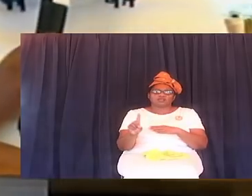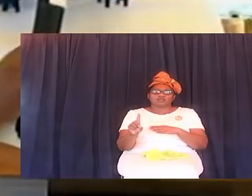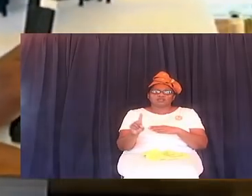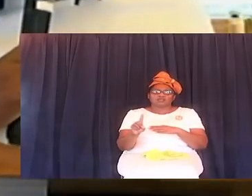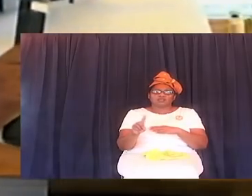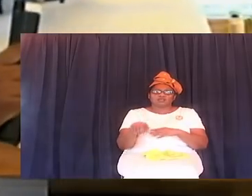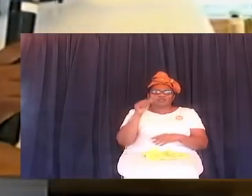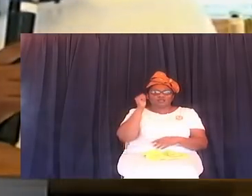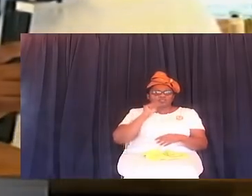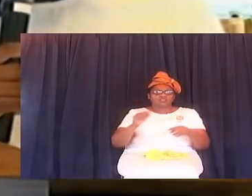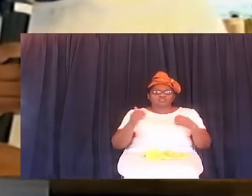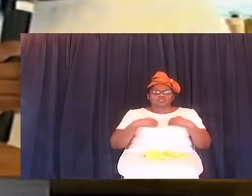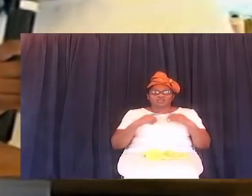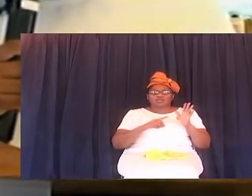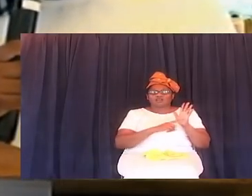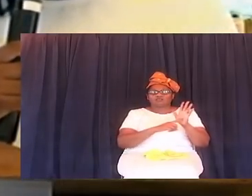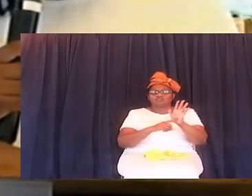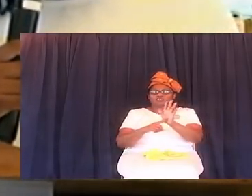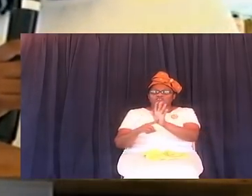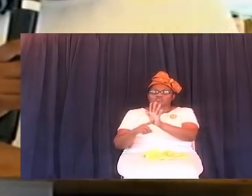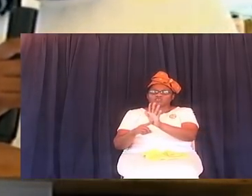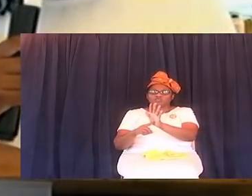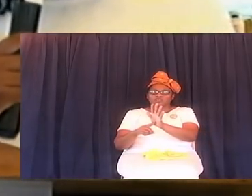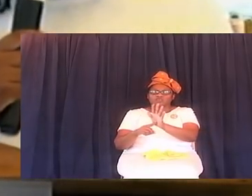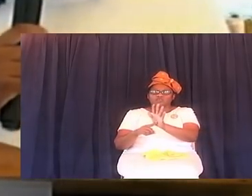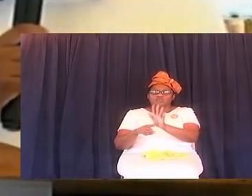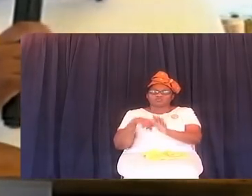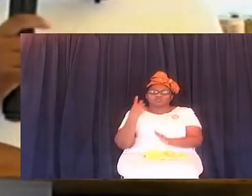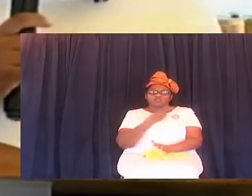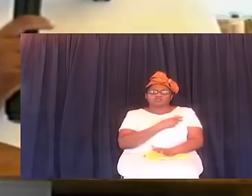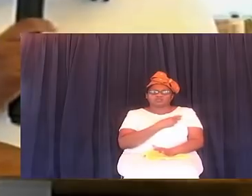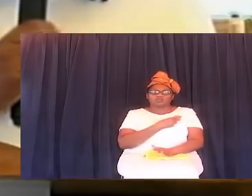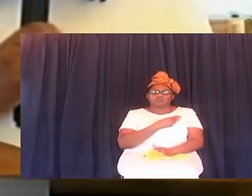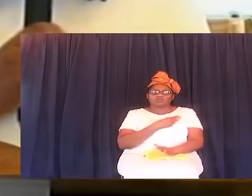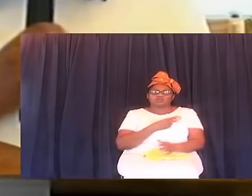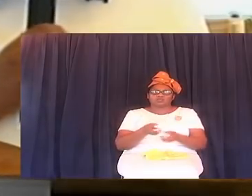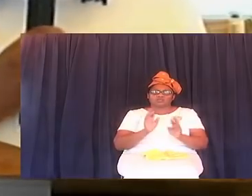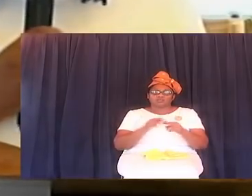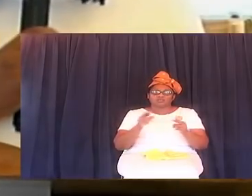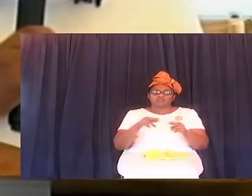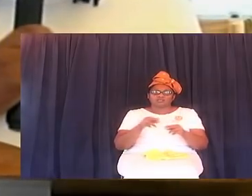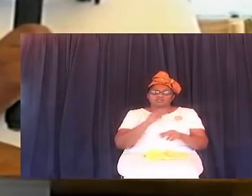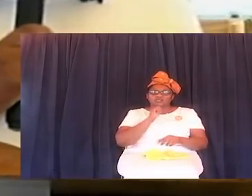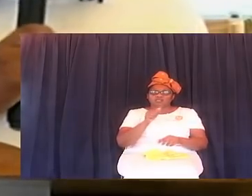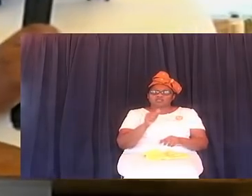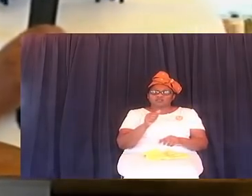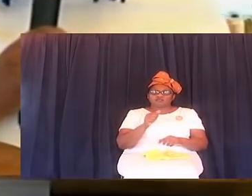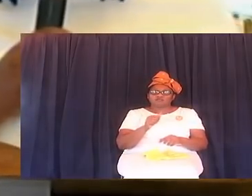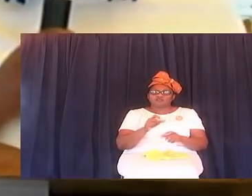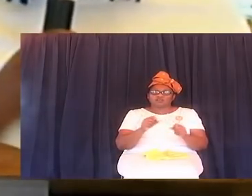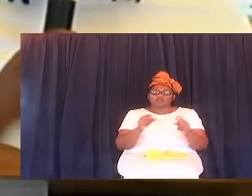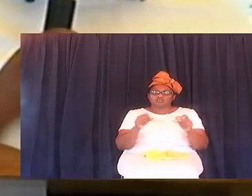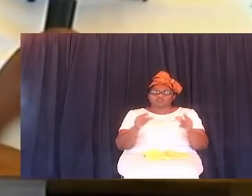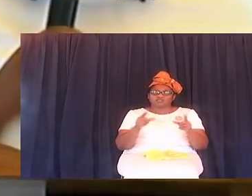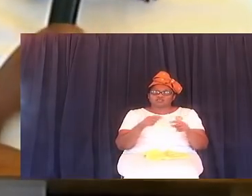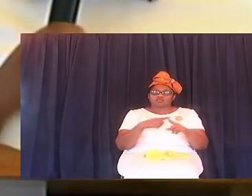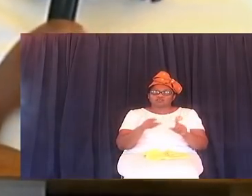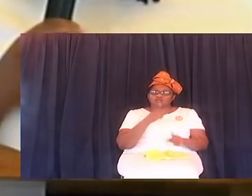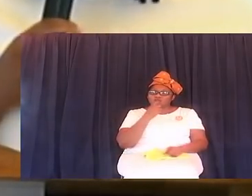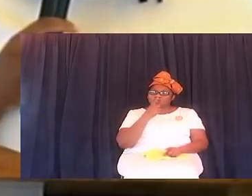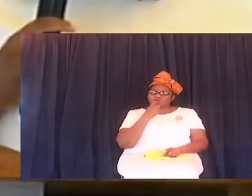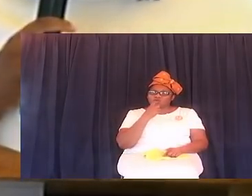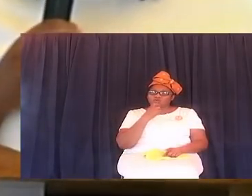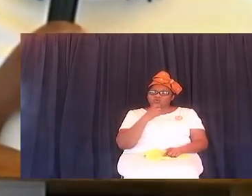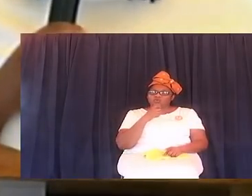She has shown us that the race is not for the swift, but for those who can endure.